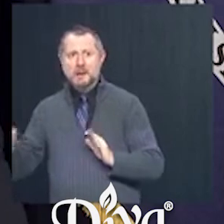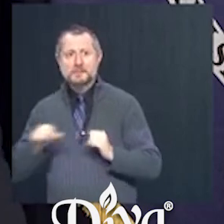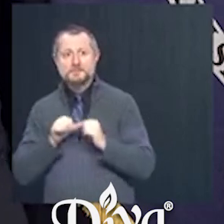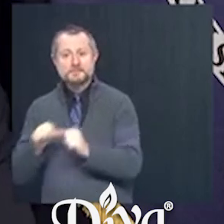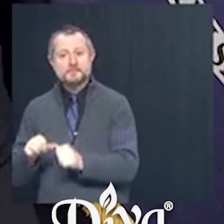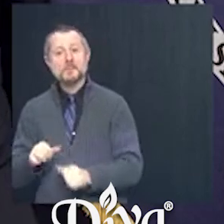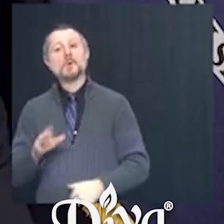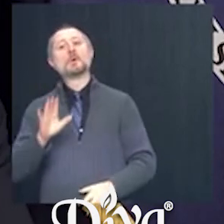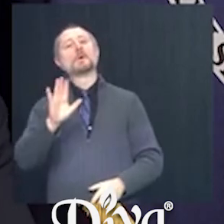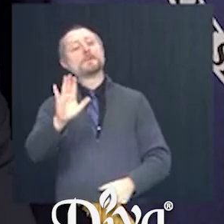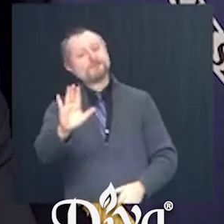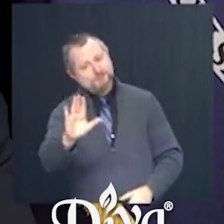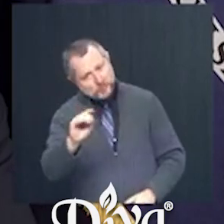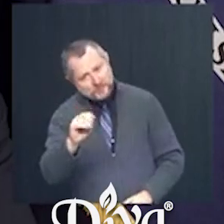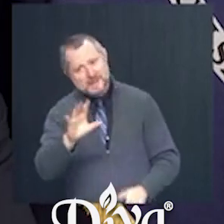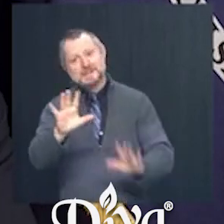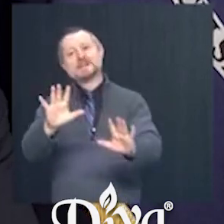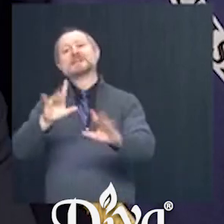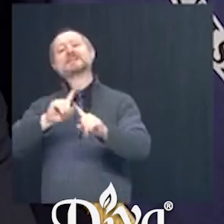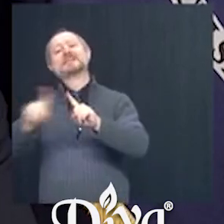First, there are different numbers, right?